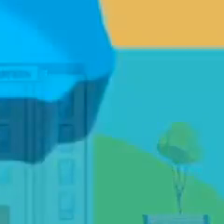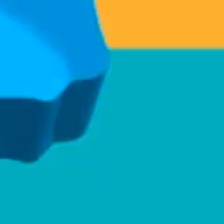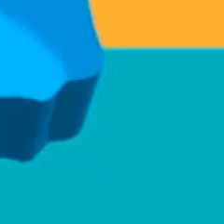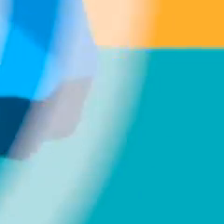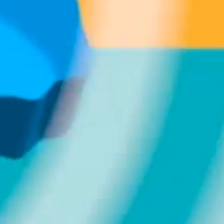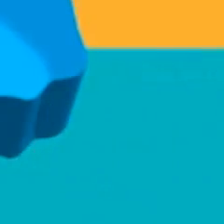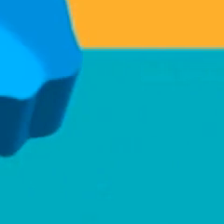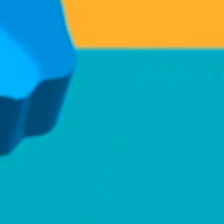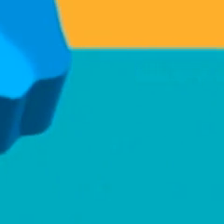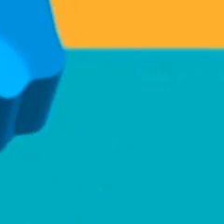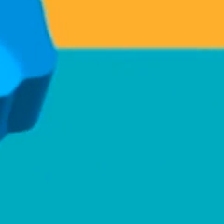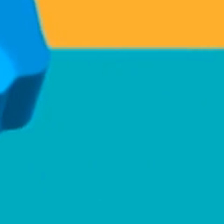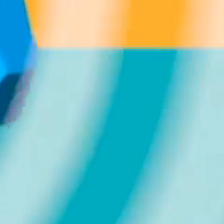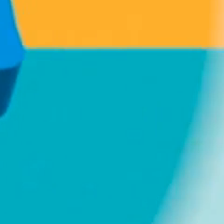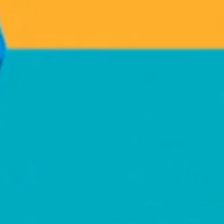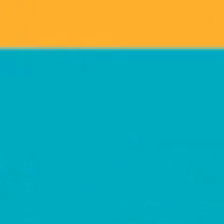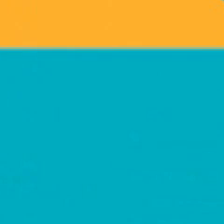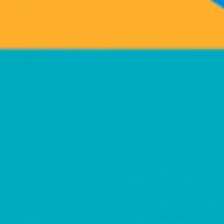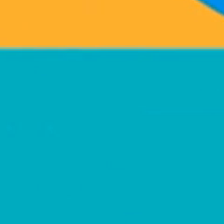Thank you.